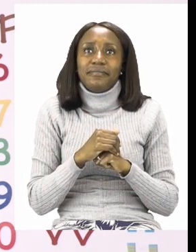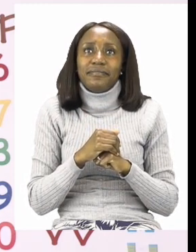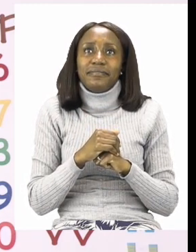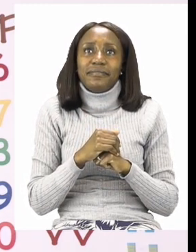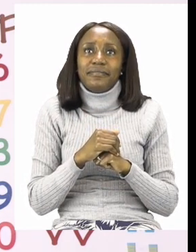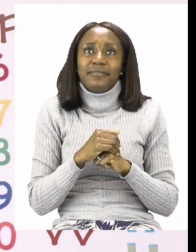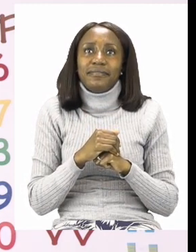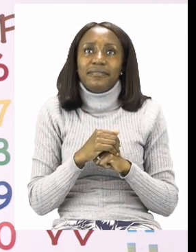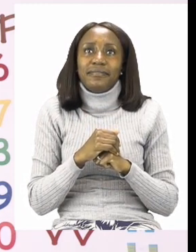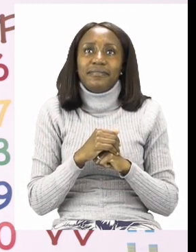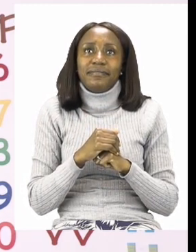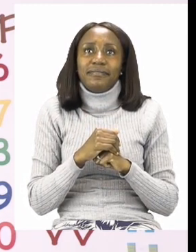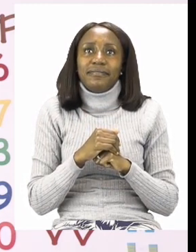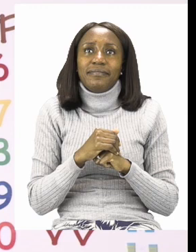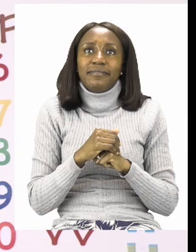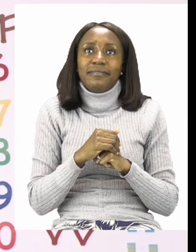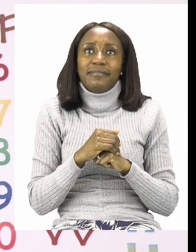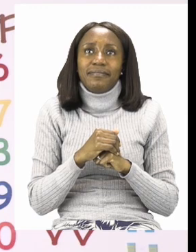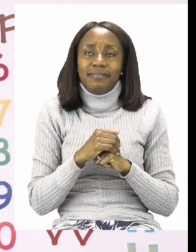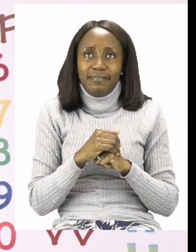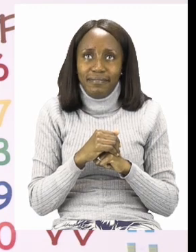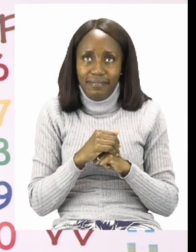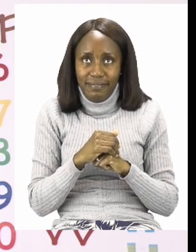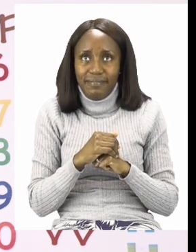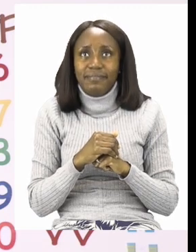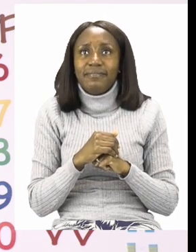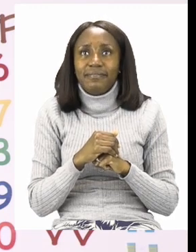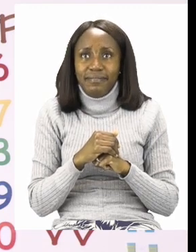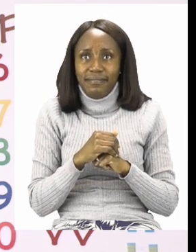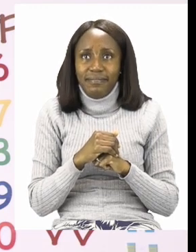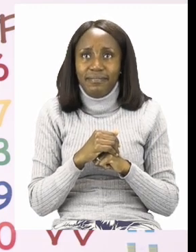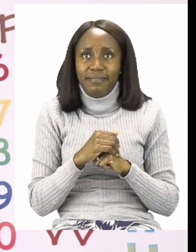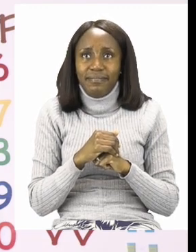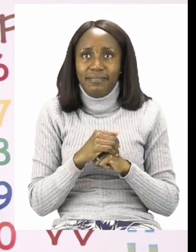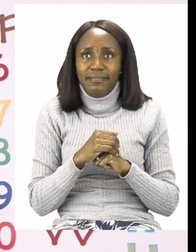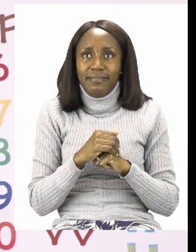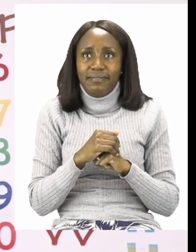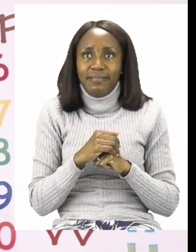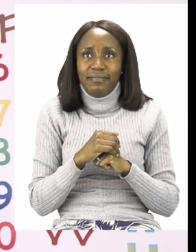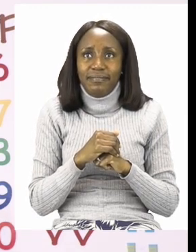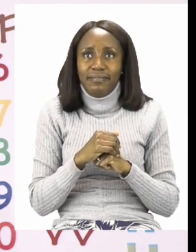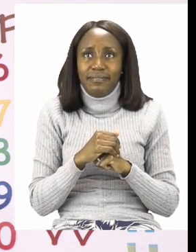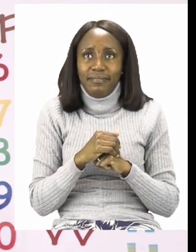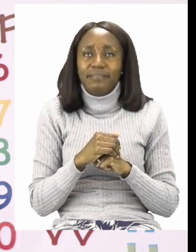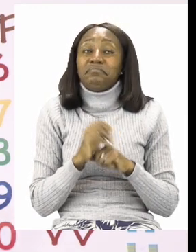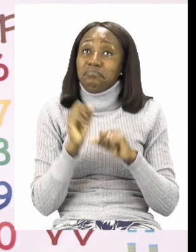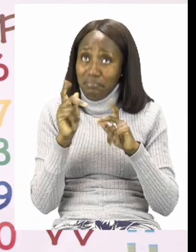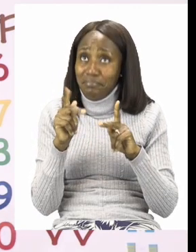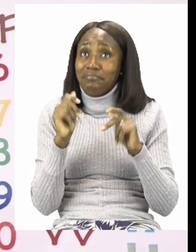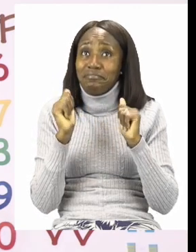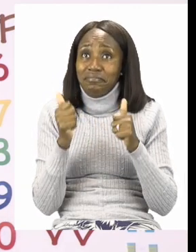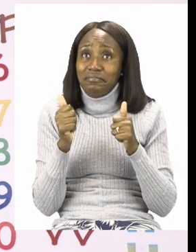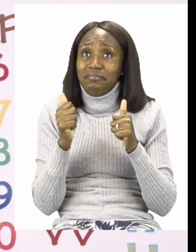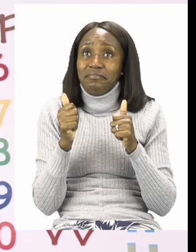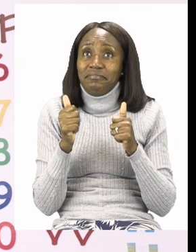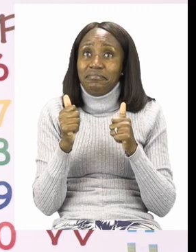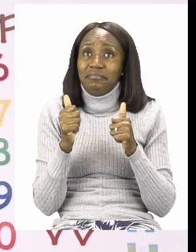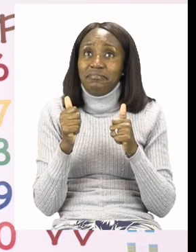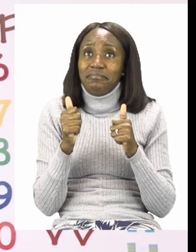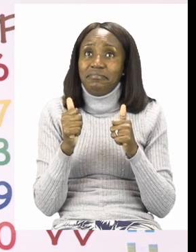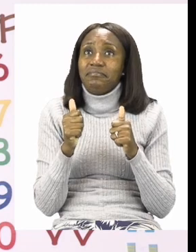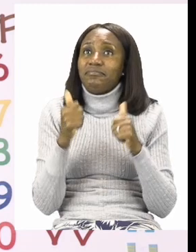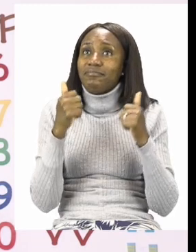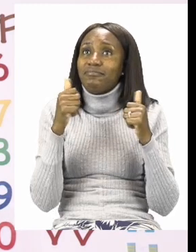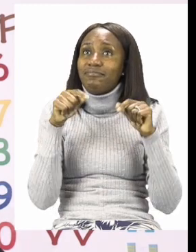the word went in the puzzle. Okay, so now we find